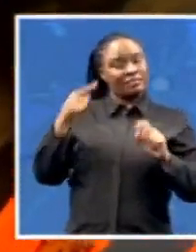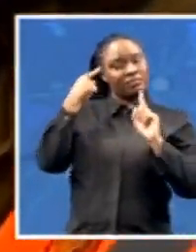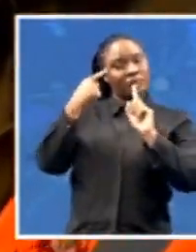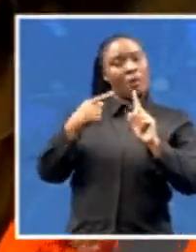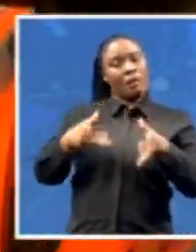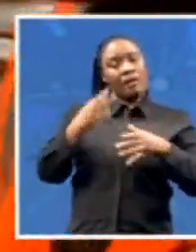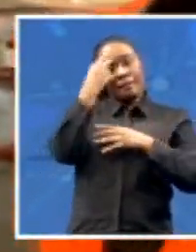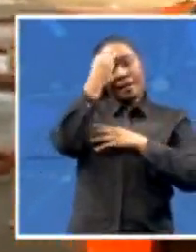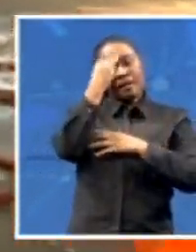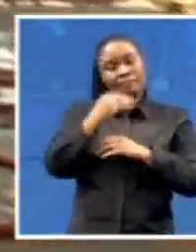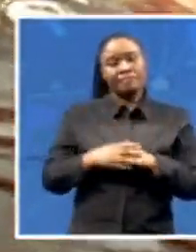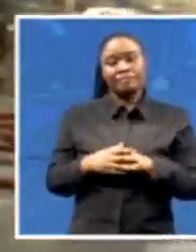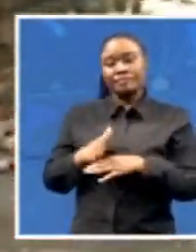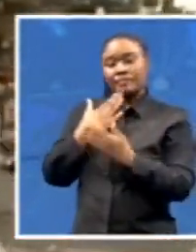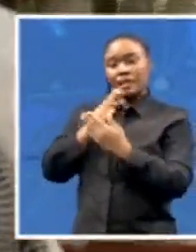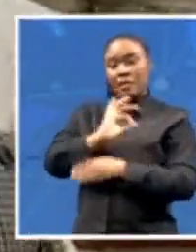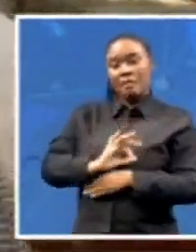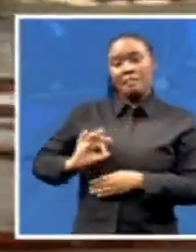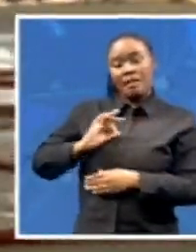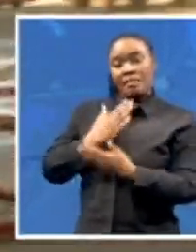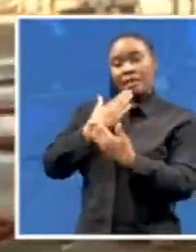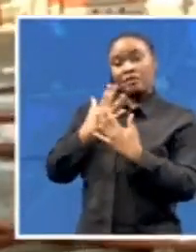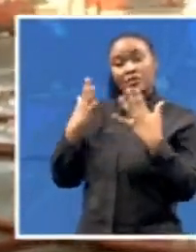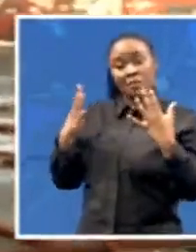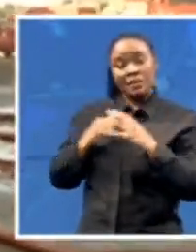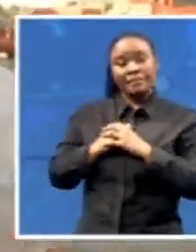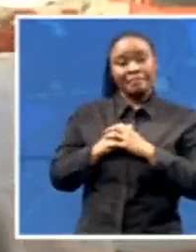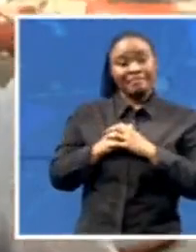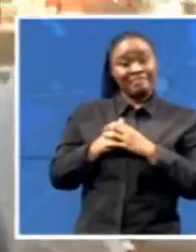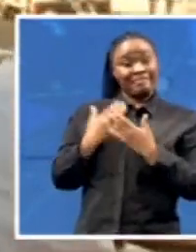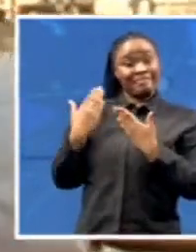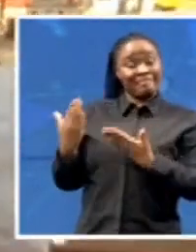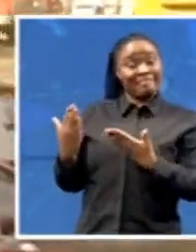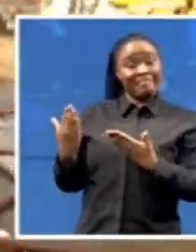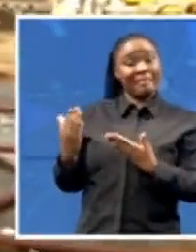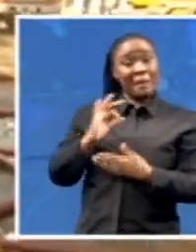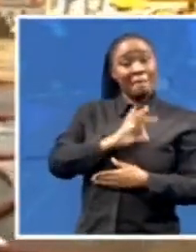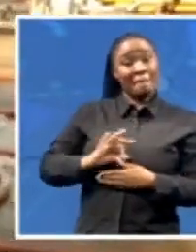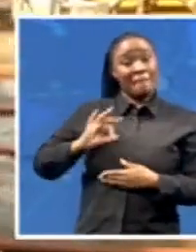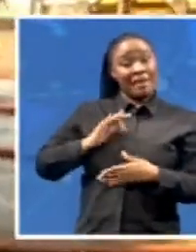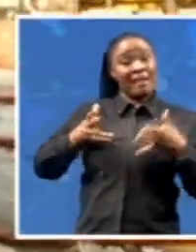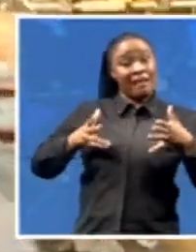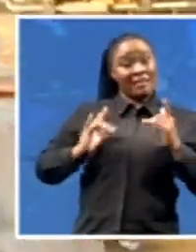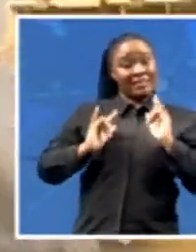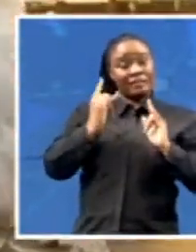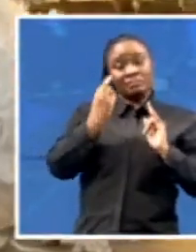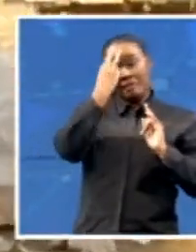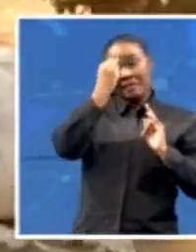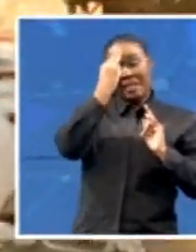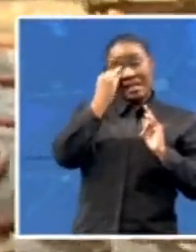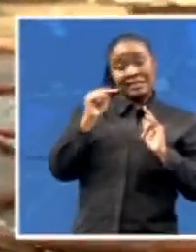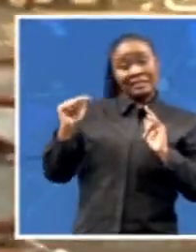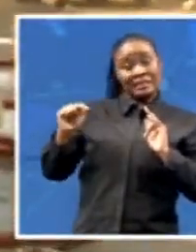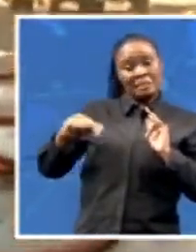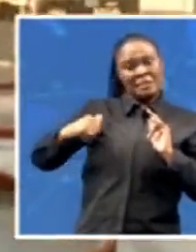for your time. Well, thank you very much. There you have it. That is the Mayor of Mahikeng local municipality,